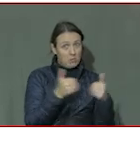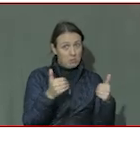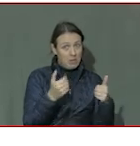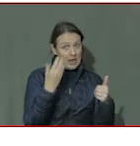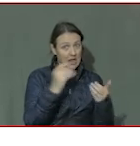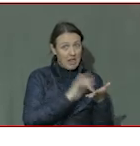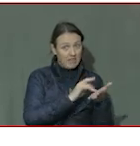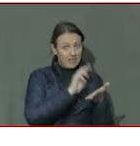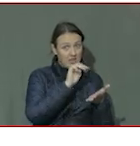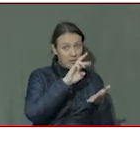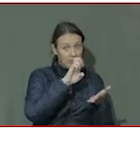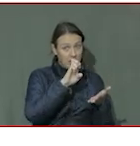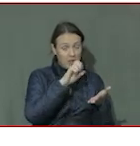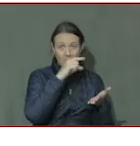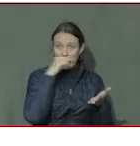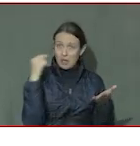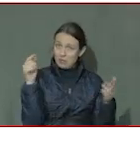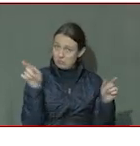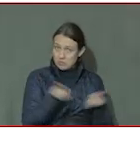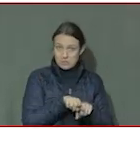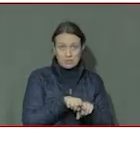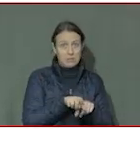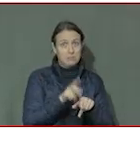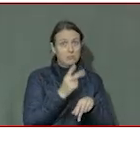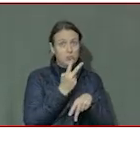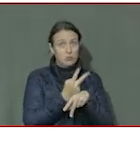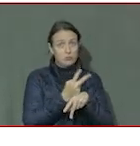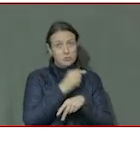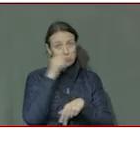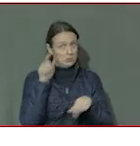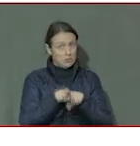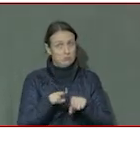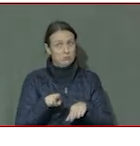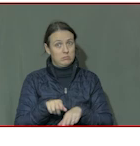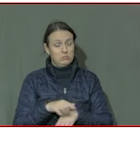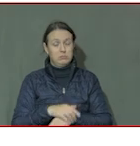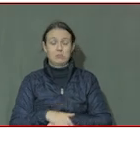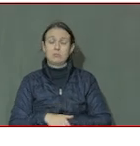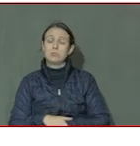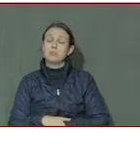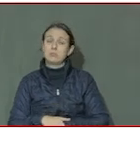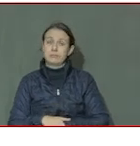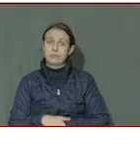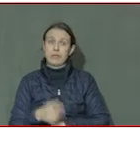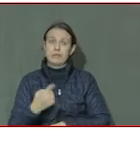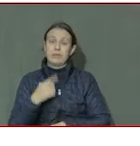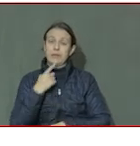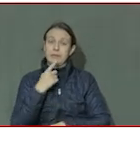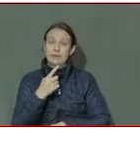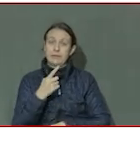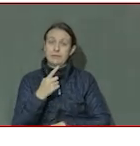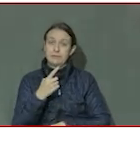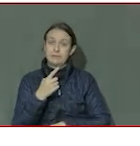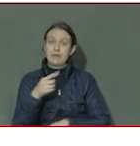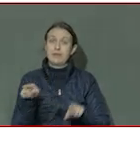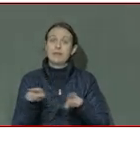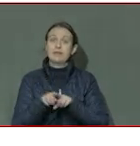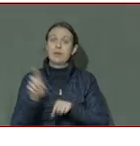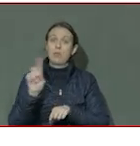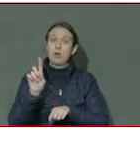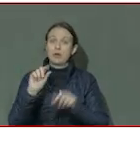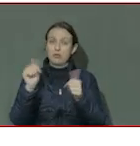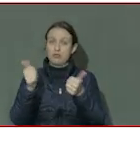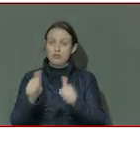centromere, both of them, we regard them as chromosomes. So we say they have the same what?